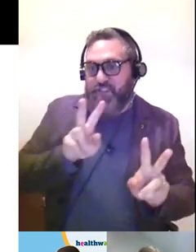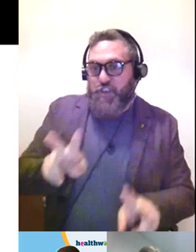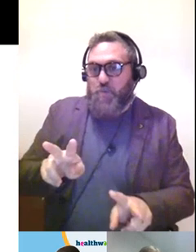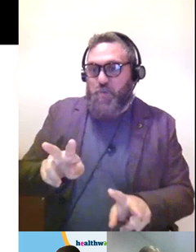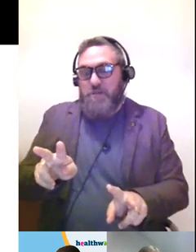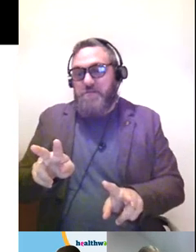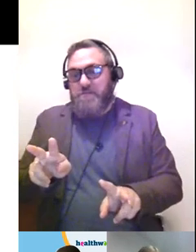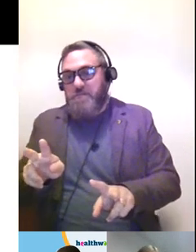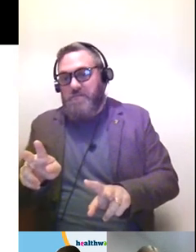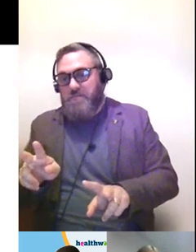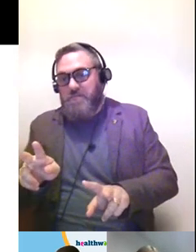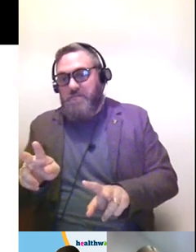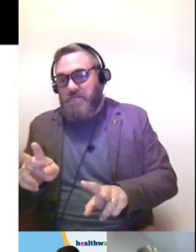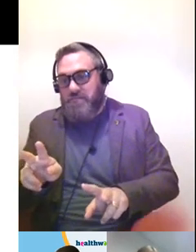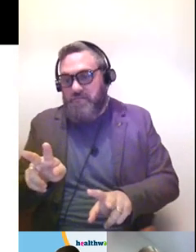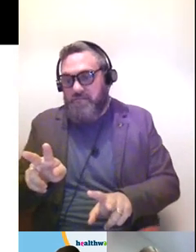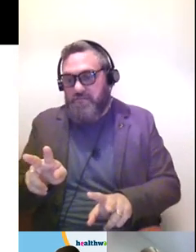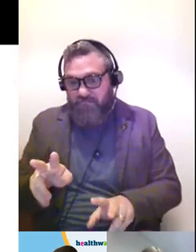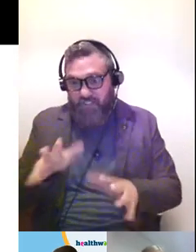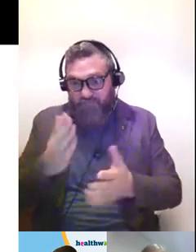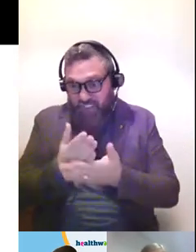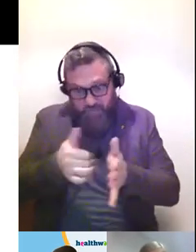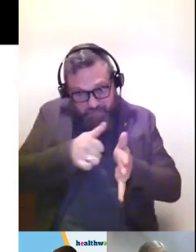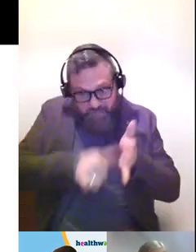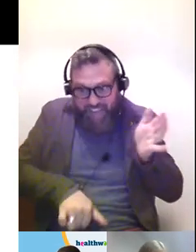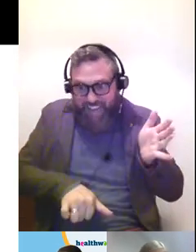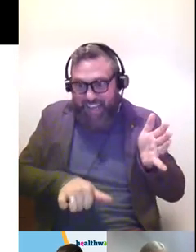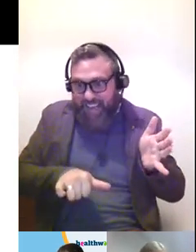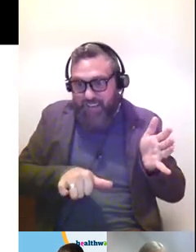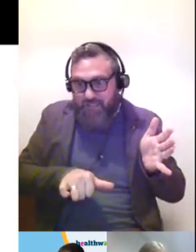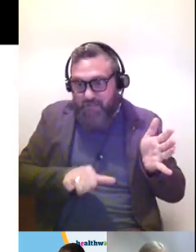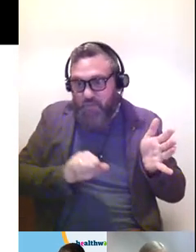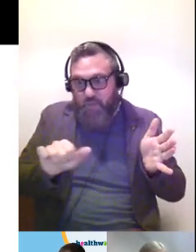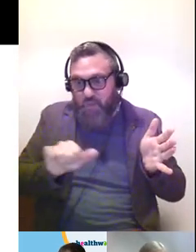course, we're only at the beginning of this journey, so there's a lot to do.